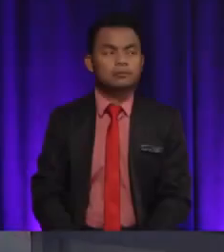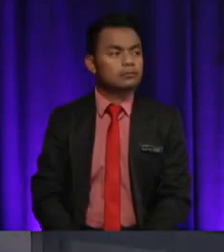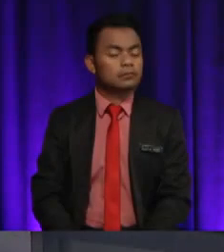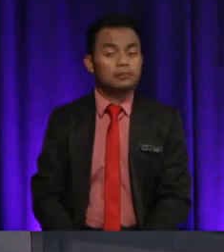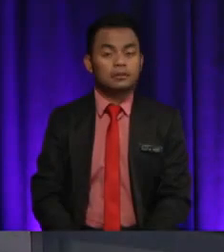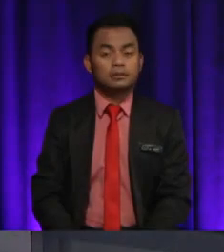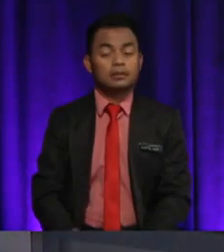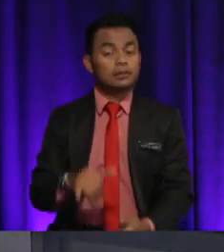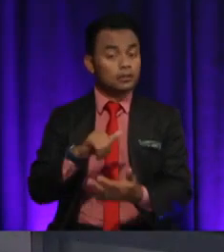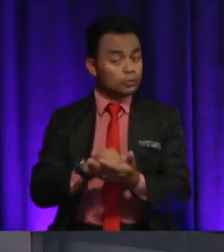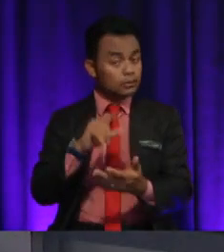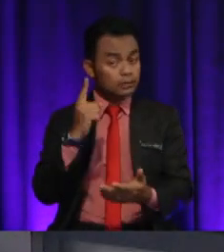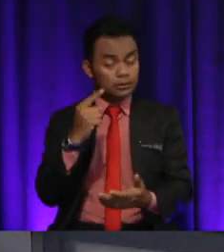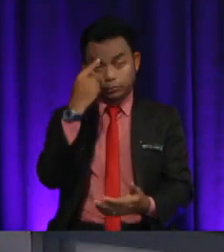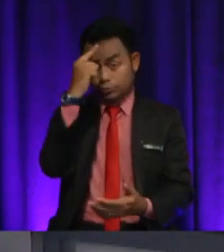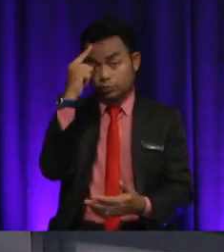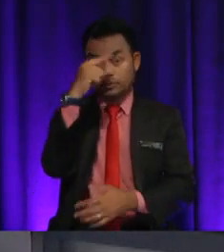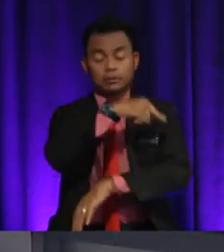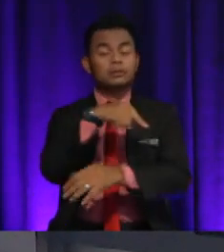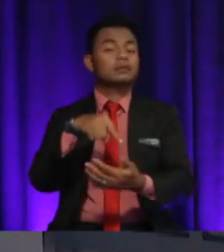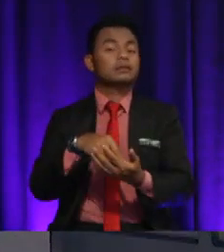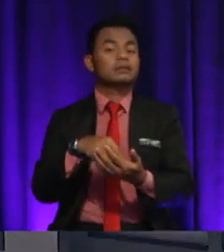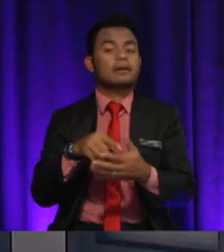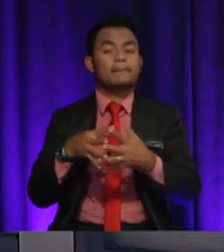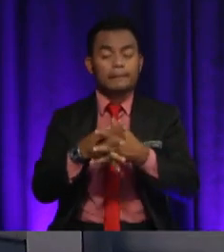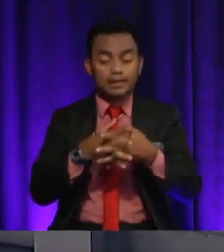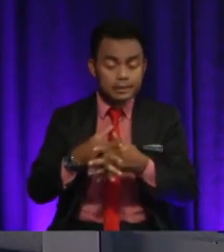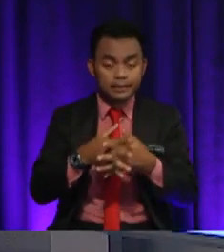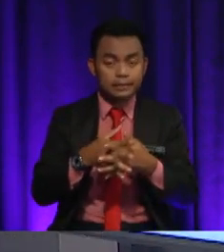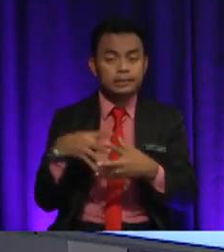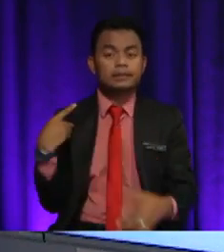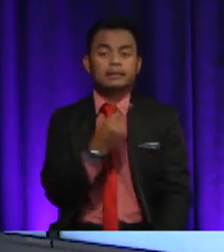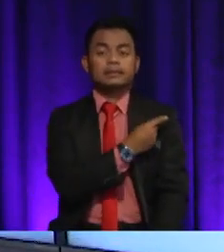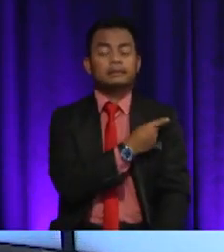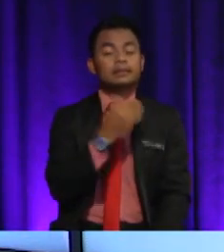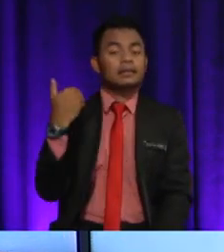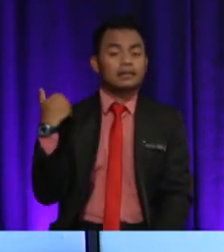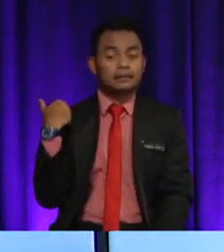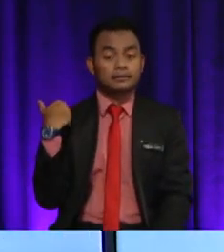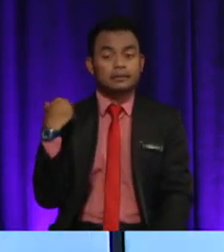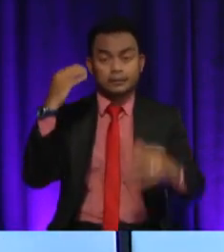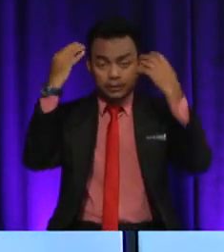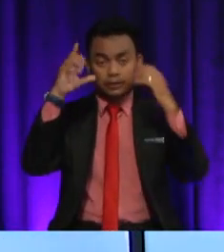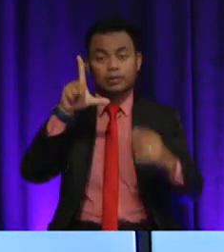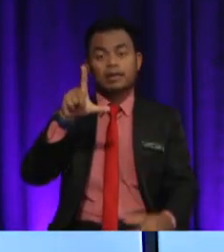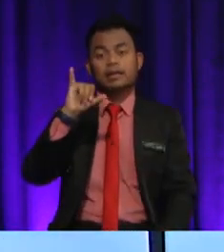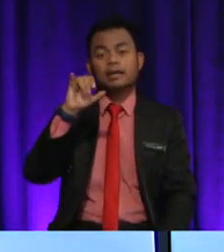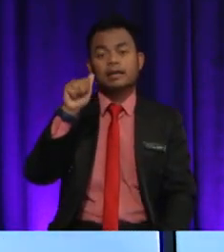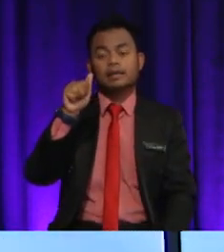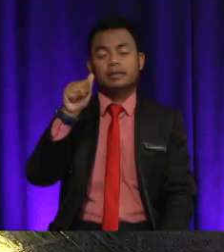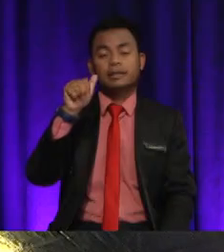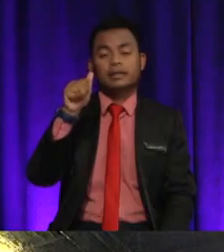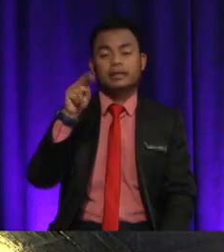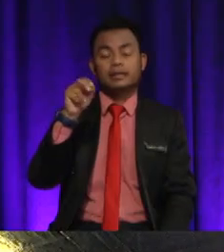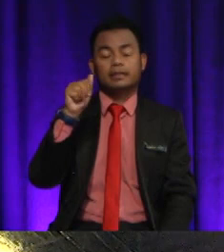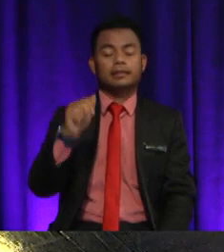That's right, pupils. For today's lesson, Bahasa Inggeris, we have teacher Liana with us. Hi, teacher. Hi, Chris. Thank